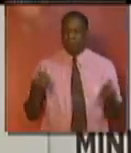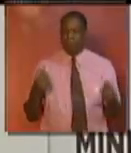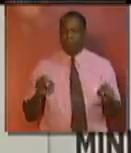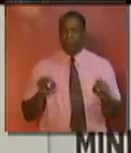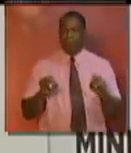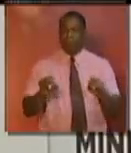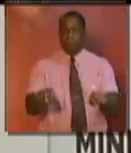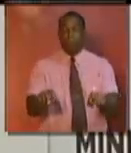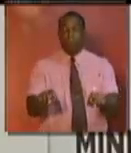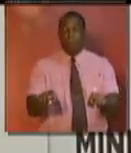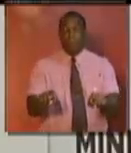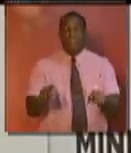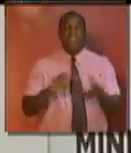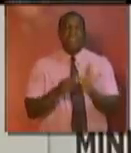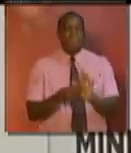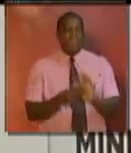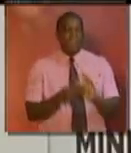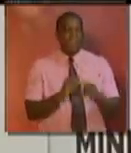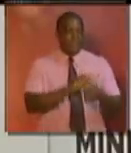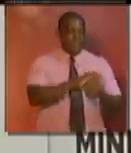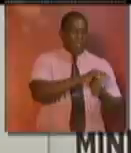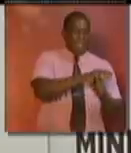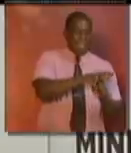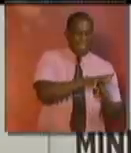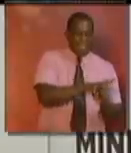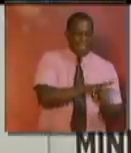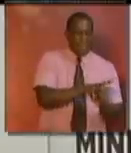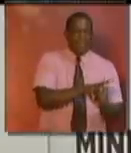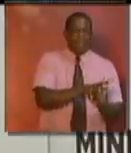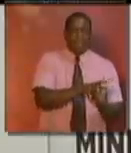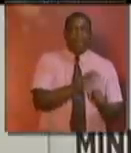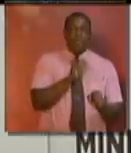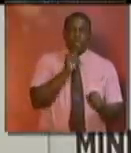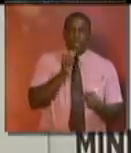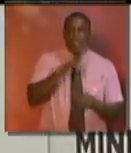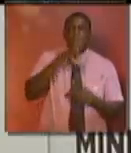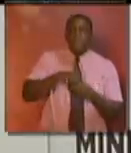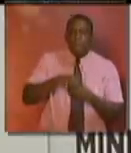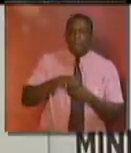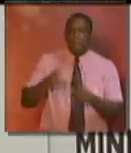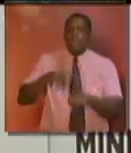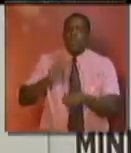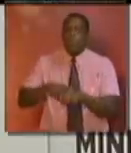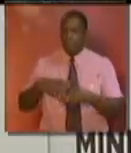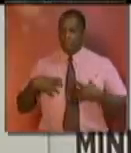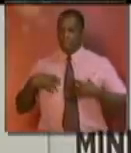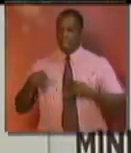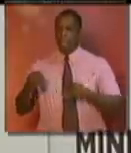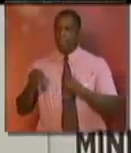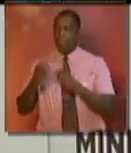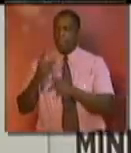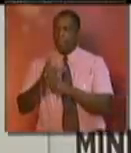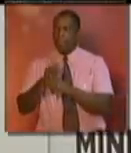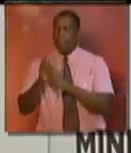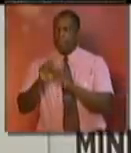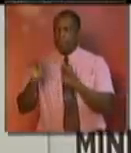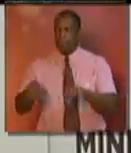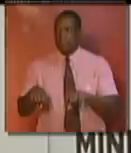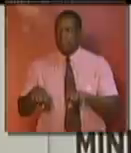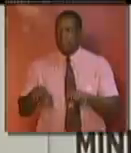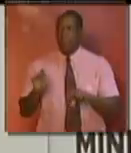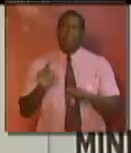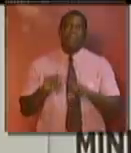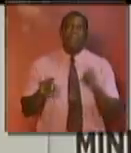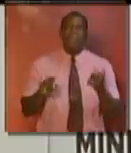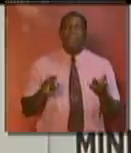systems. However, we couldn't do this specifically to recreate maternity units. We couldn't recreate